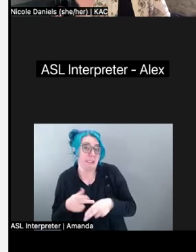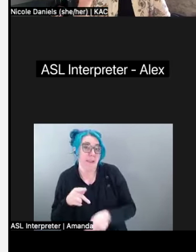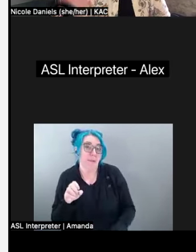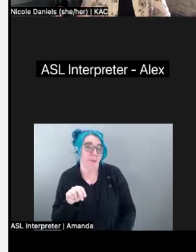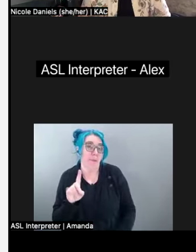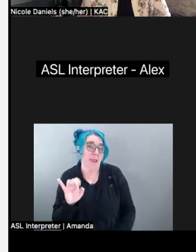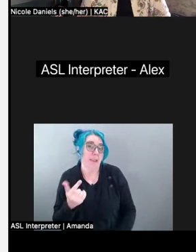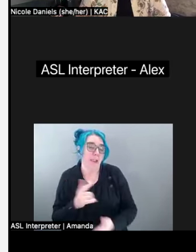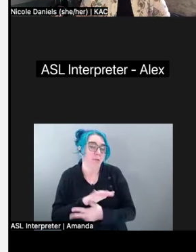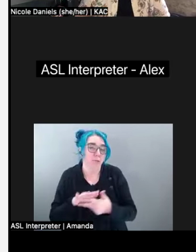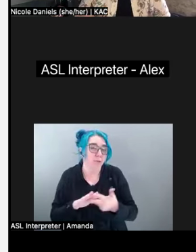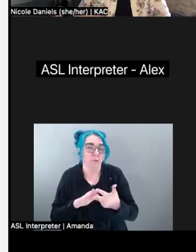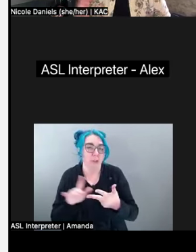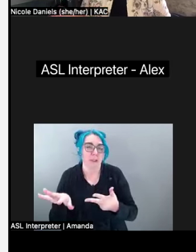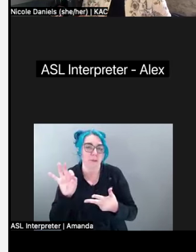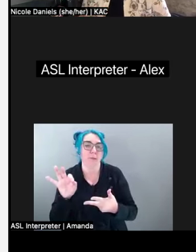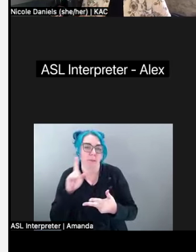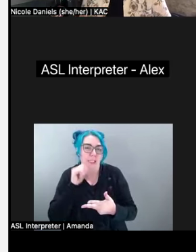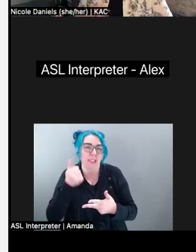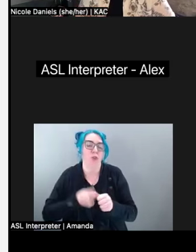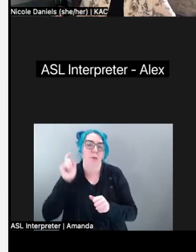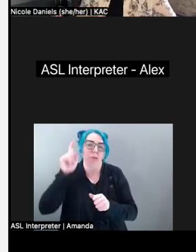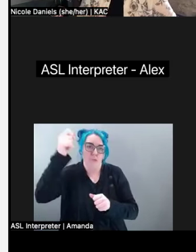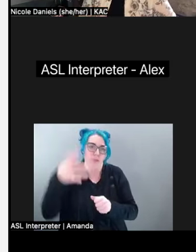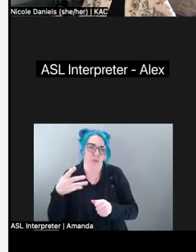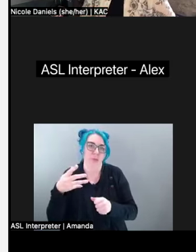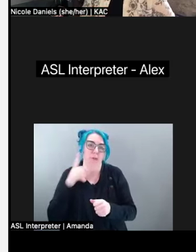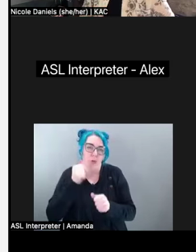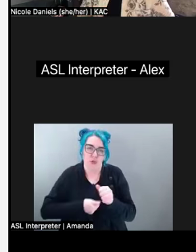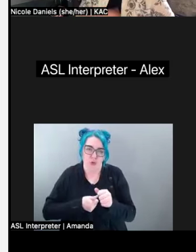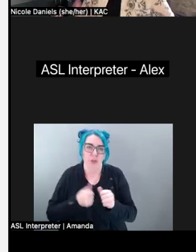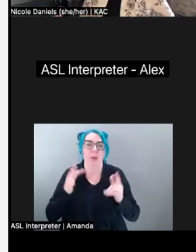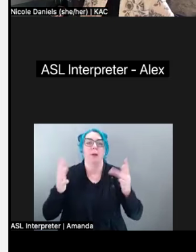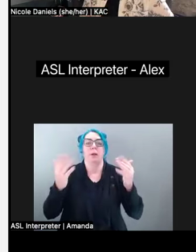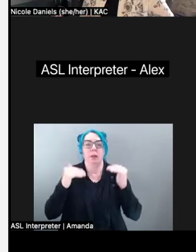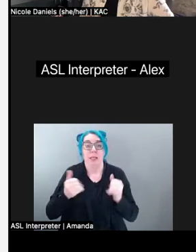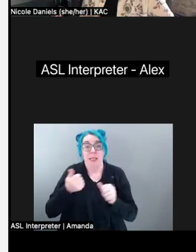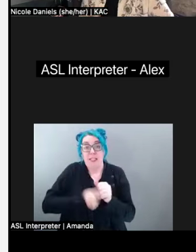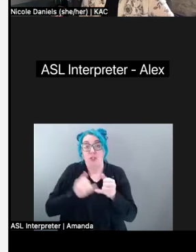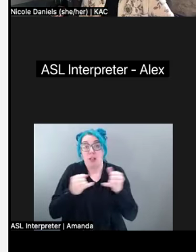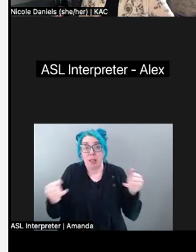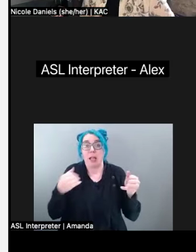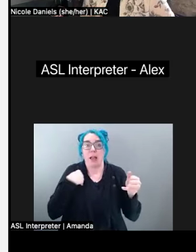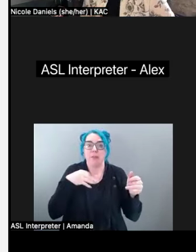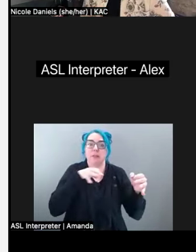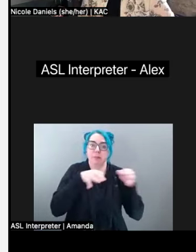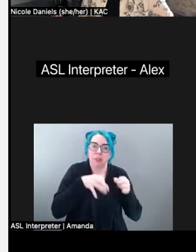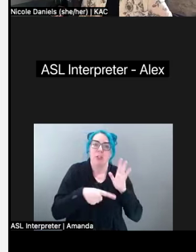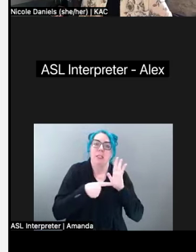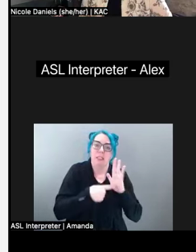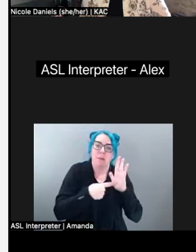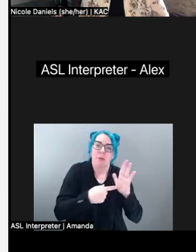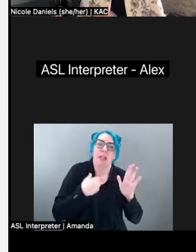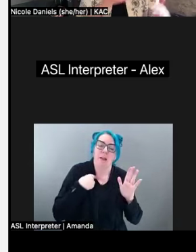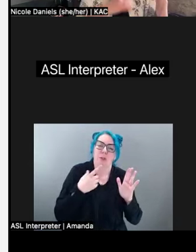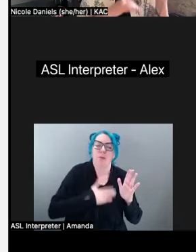examples for every single line item, so please review those. And of course, if you have questions, let us know. And as I mentioned before,